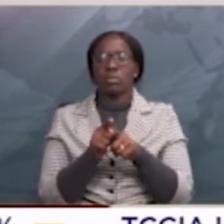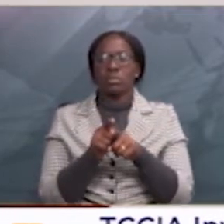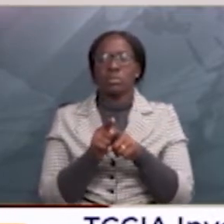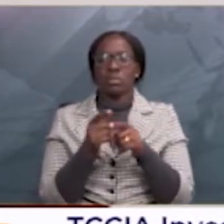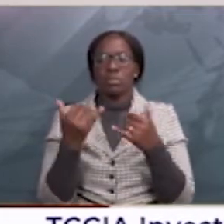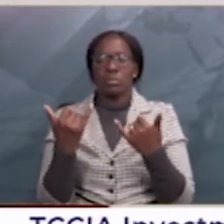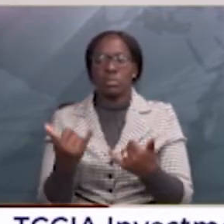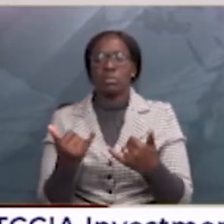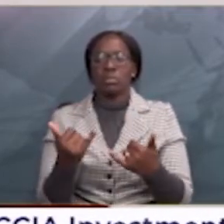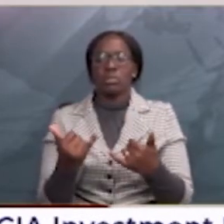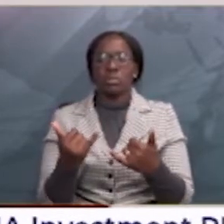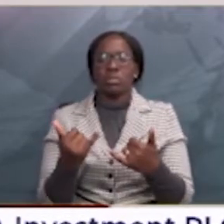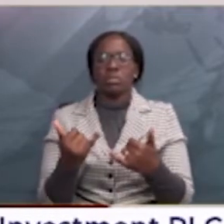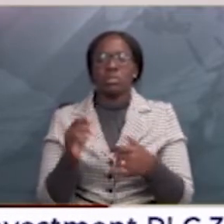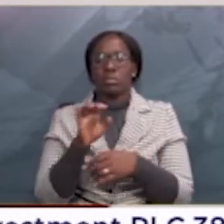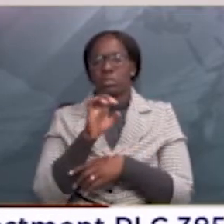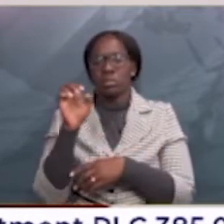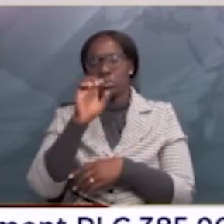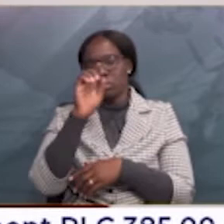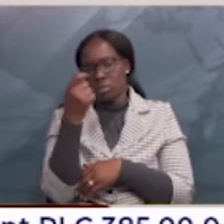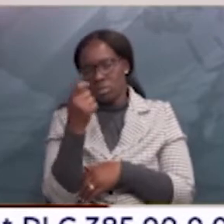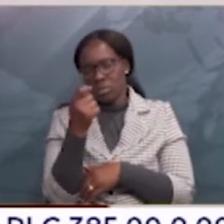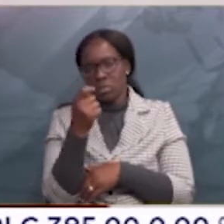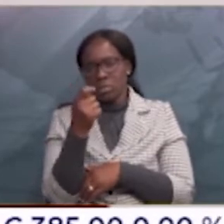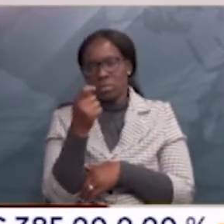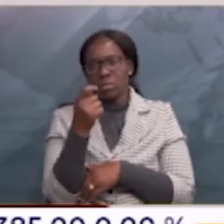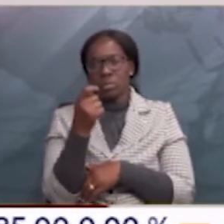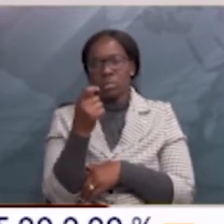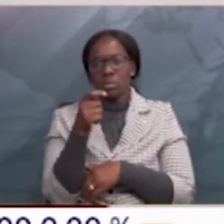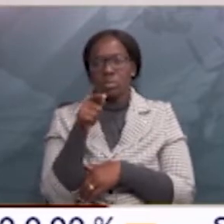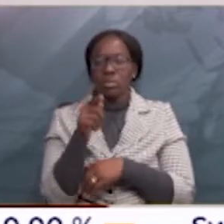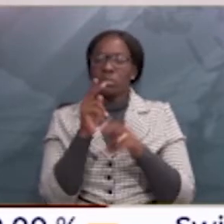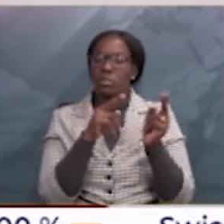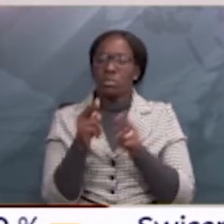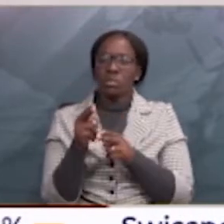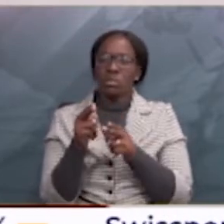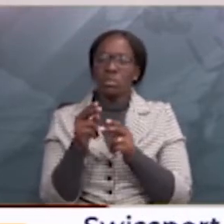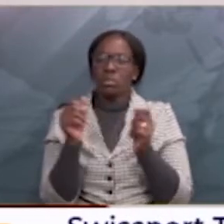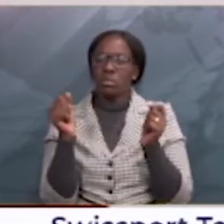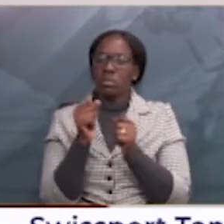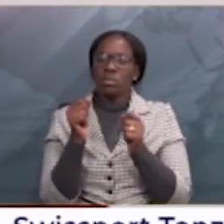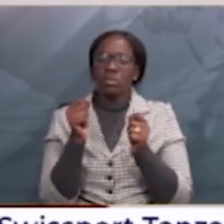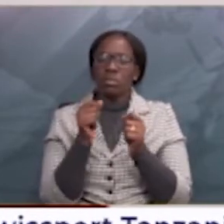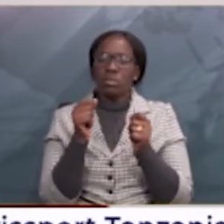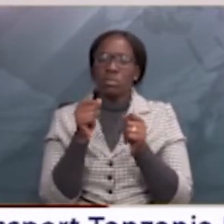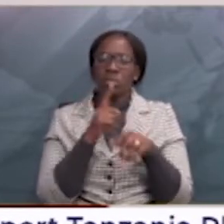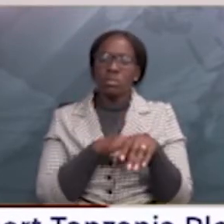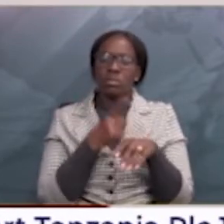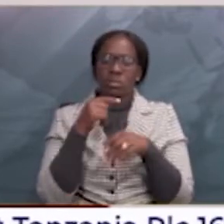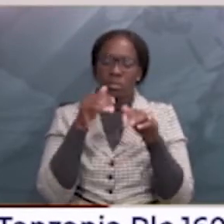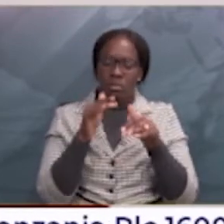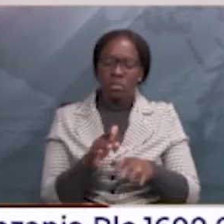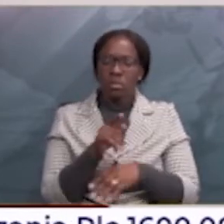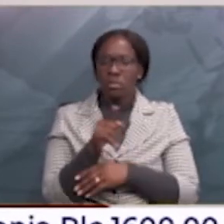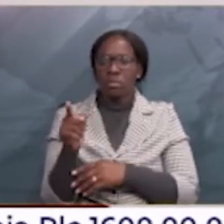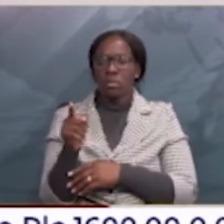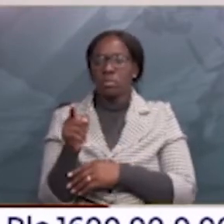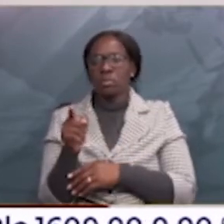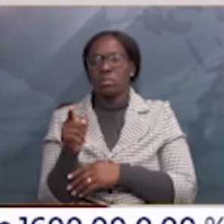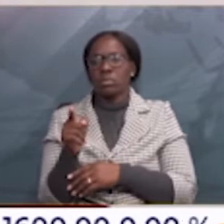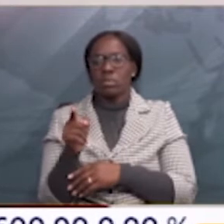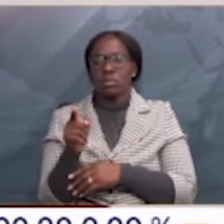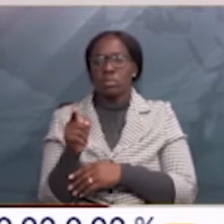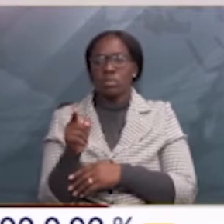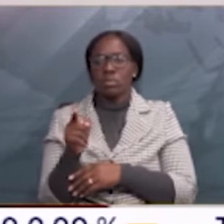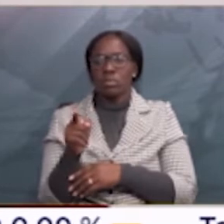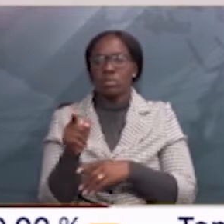now, eastern Kenya is, it is normally a very good season for them, for farmers in eastern Kenya. Mm-hmm.